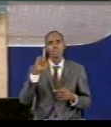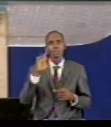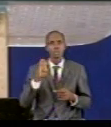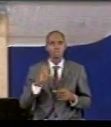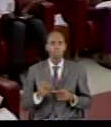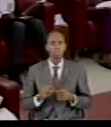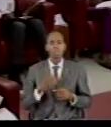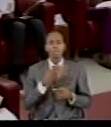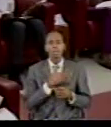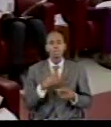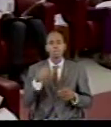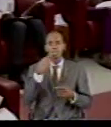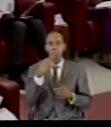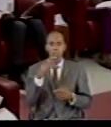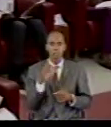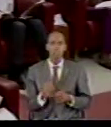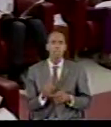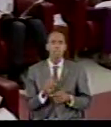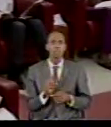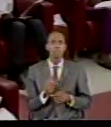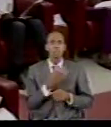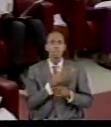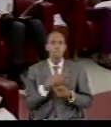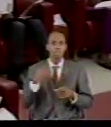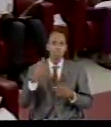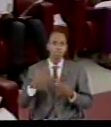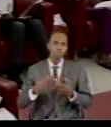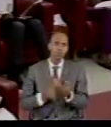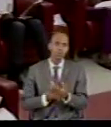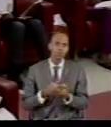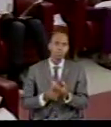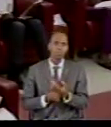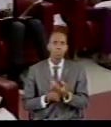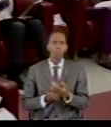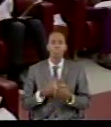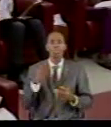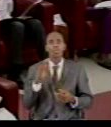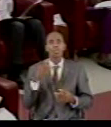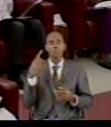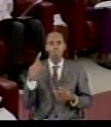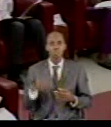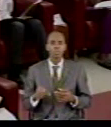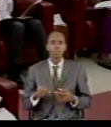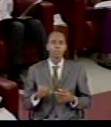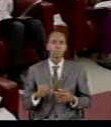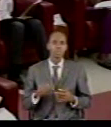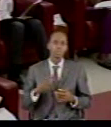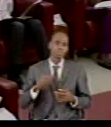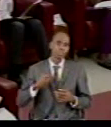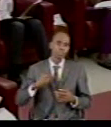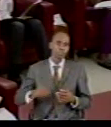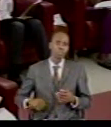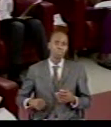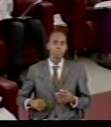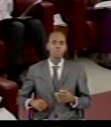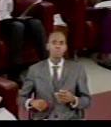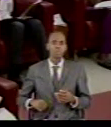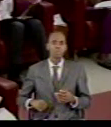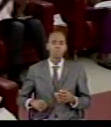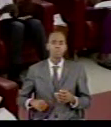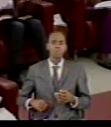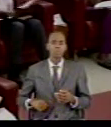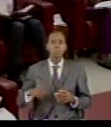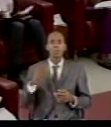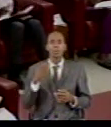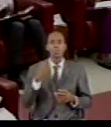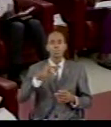says, and the gospel of the circumcision of the